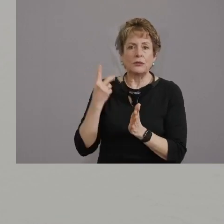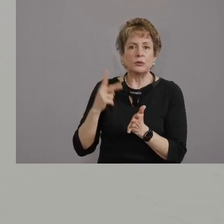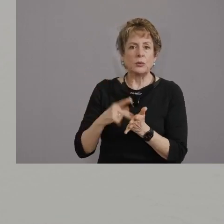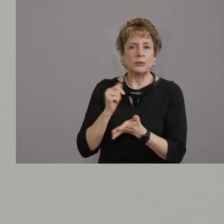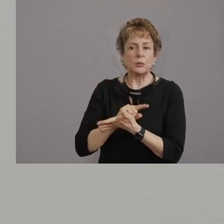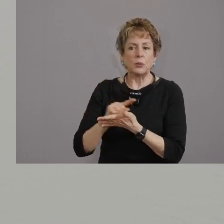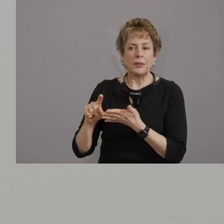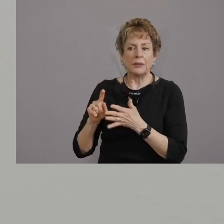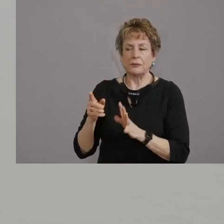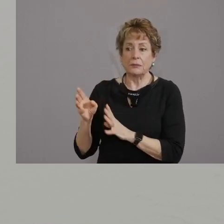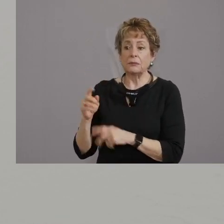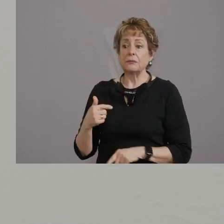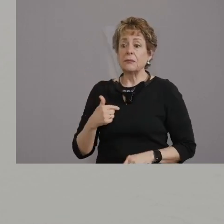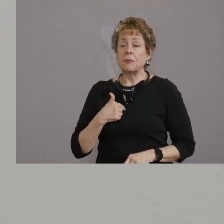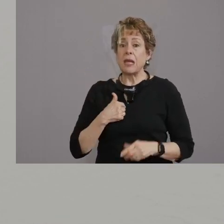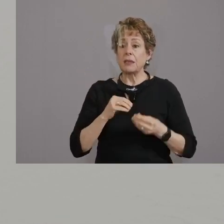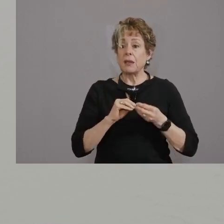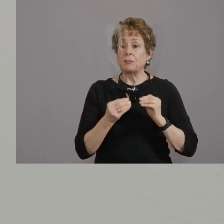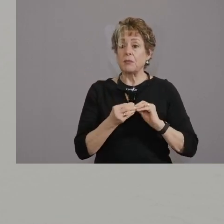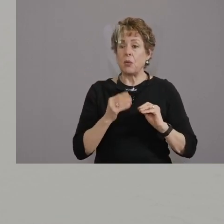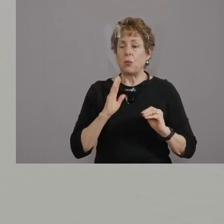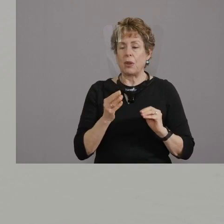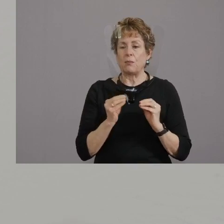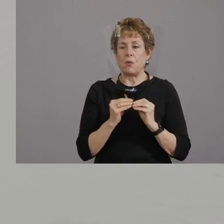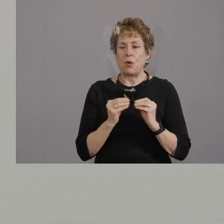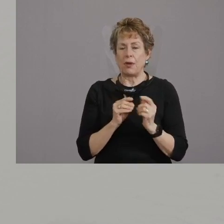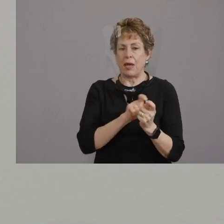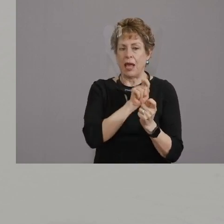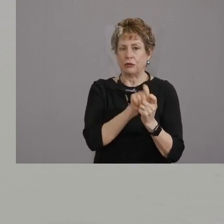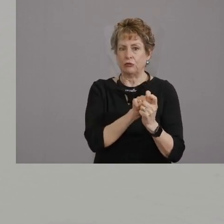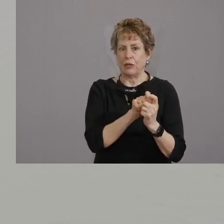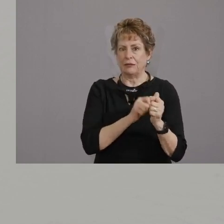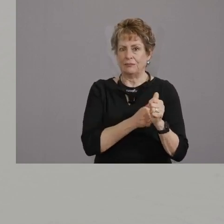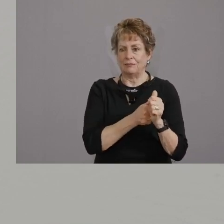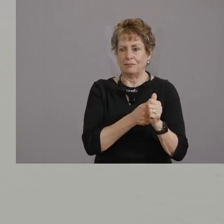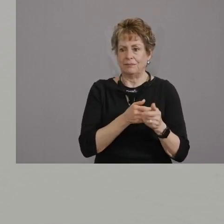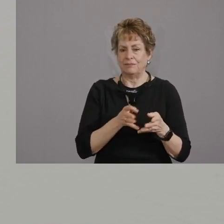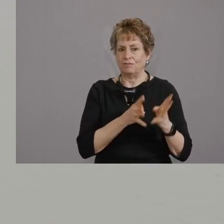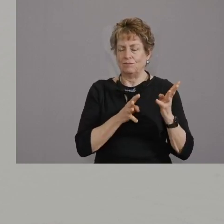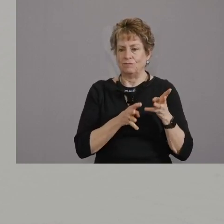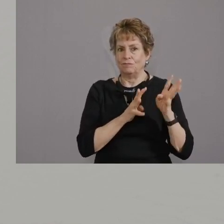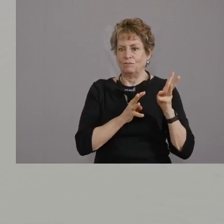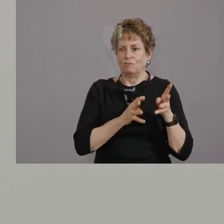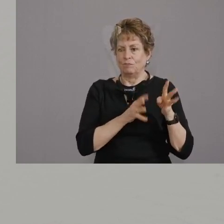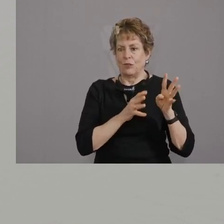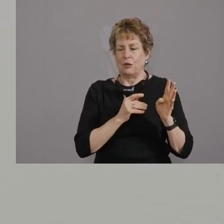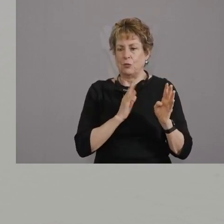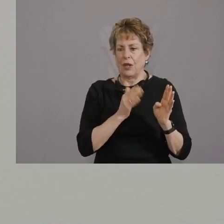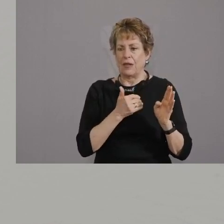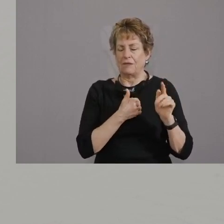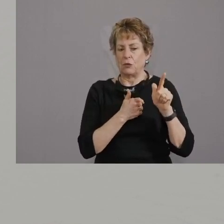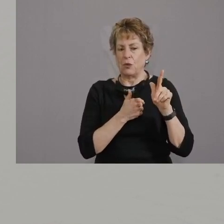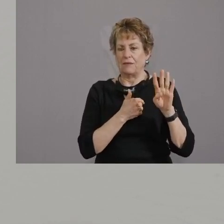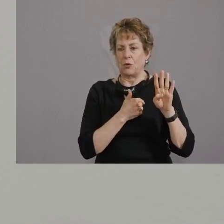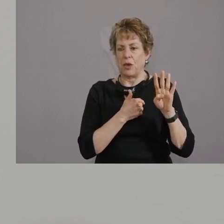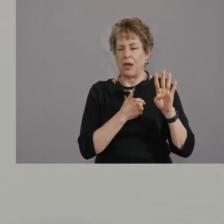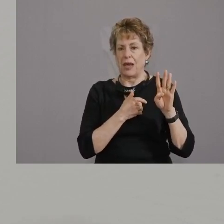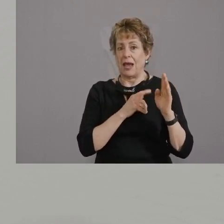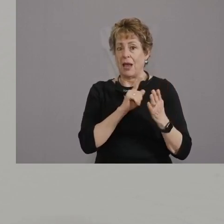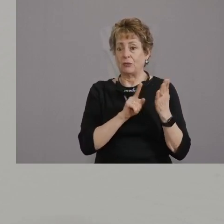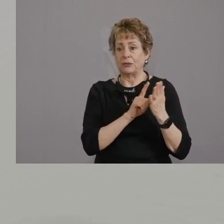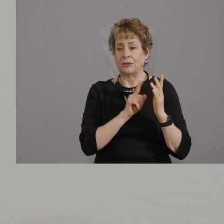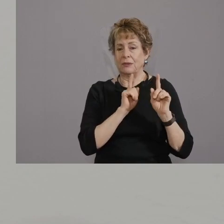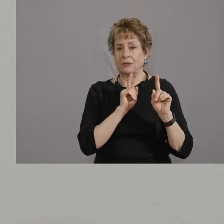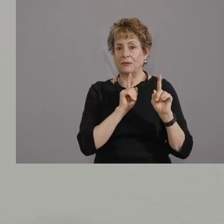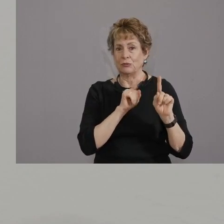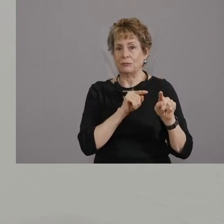going to be closer to the real numbers. We know that we have a 24-hour reporting delay, and we know that if a site